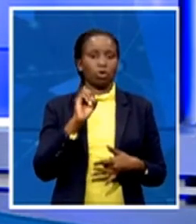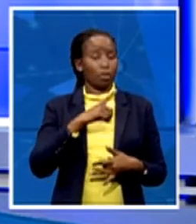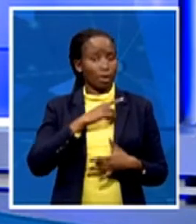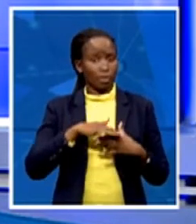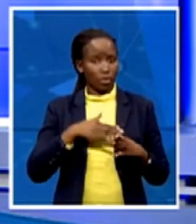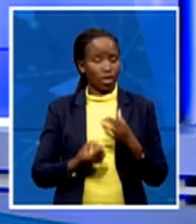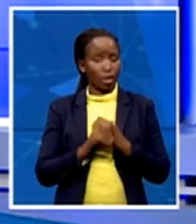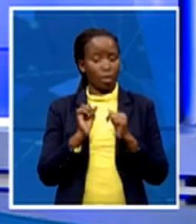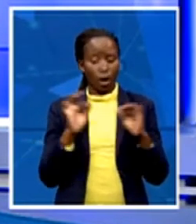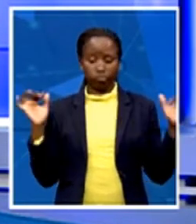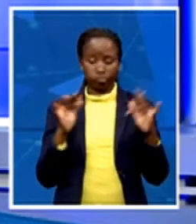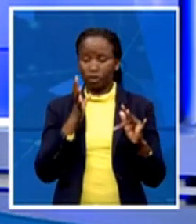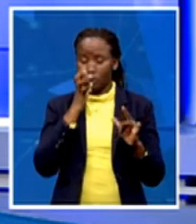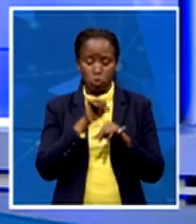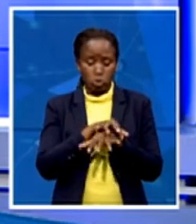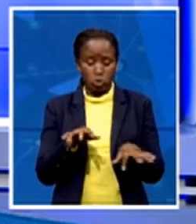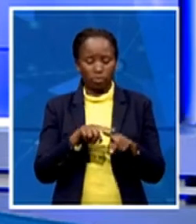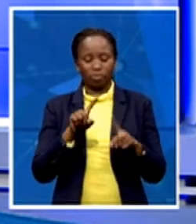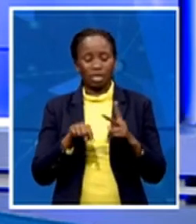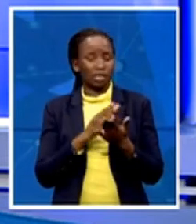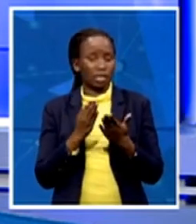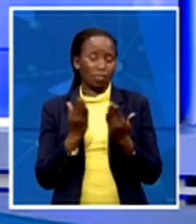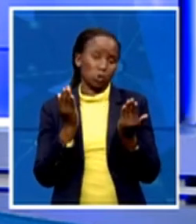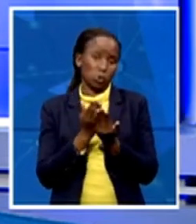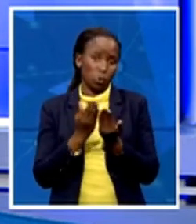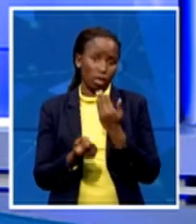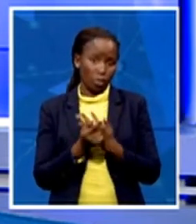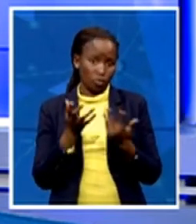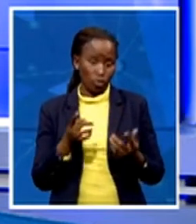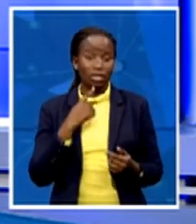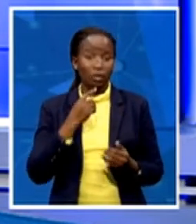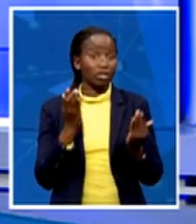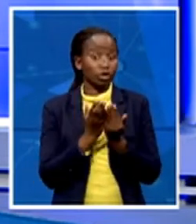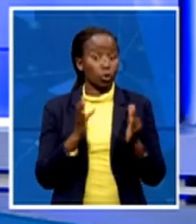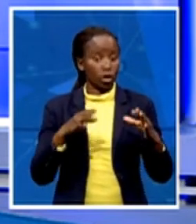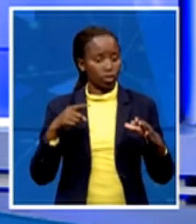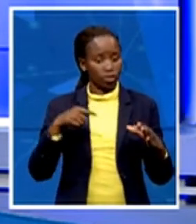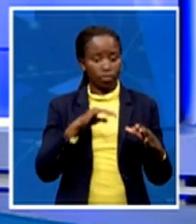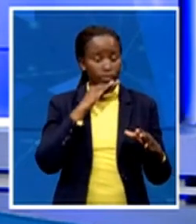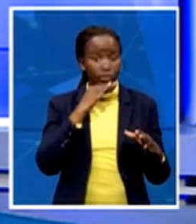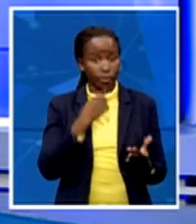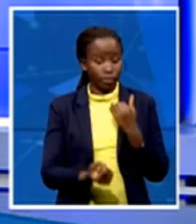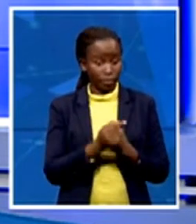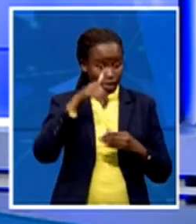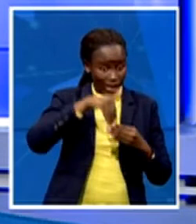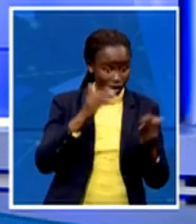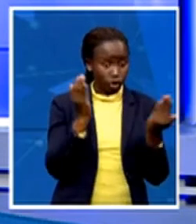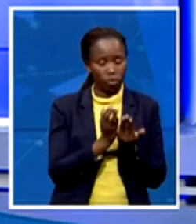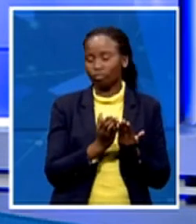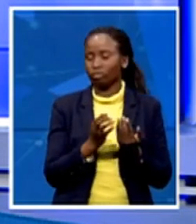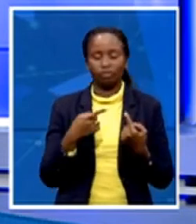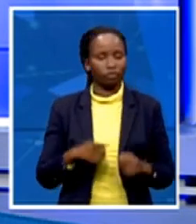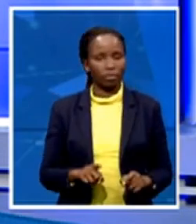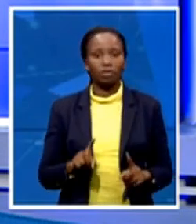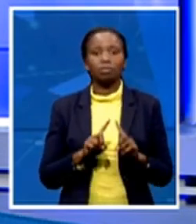also clarifying that the school clusters does not mean that the infections are in the schools. It's related to school events